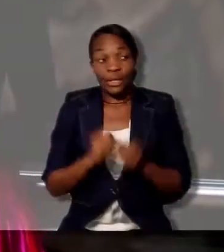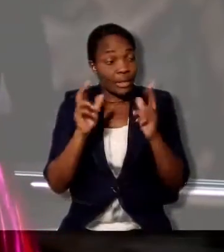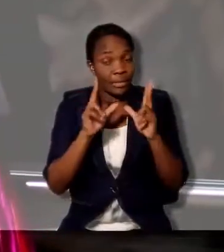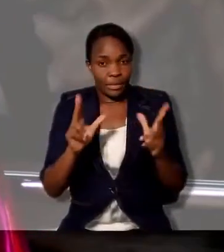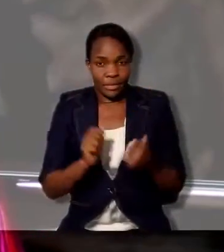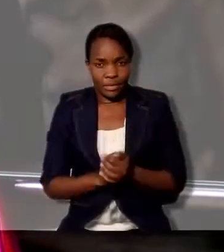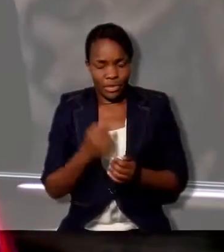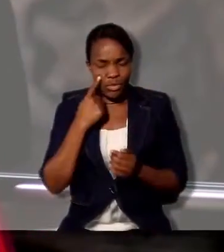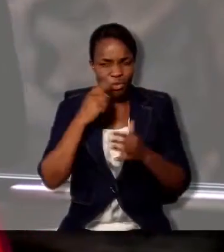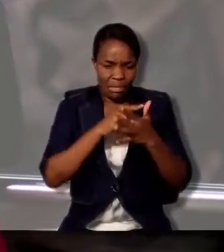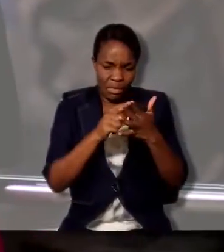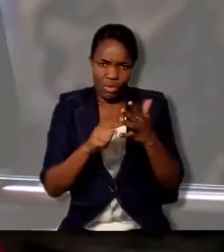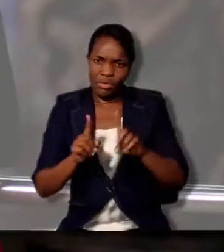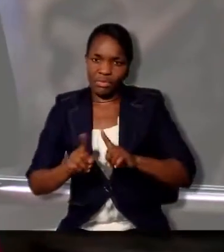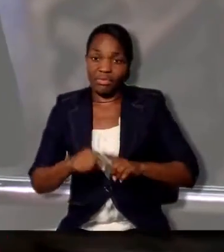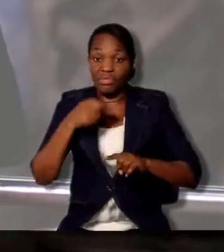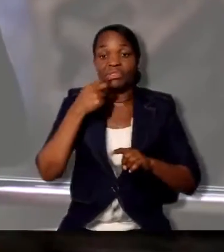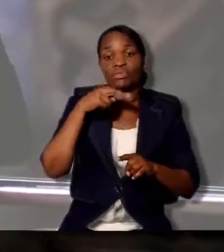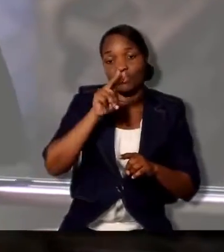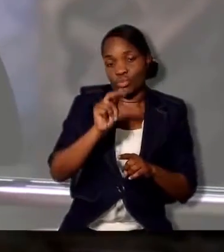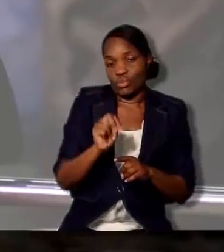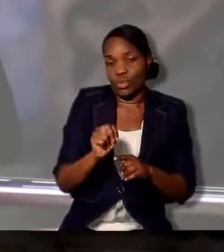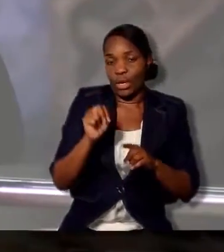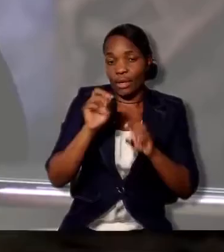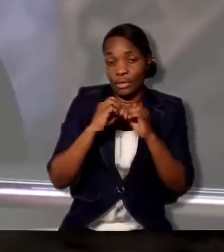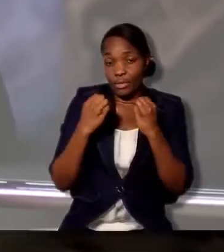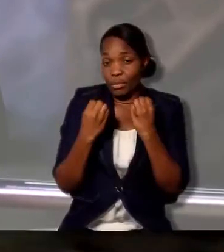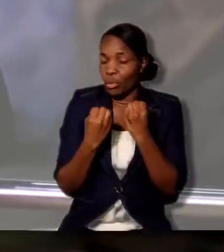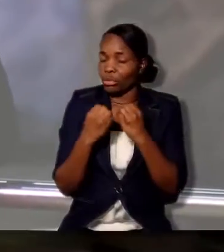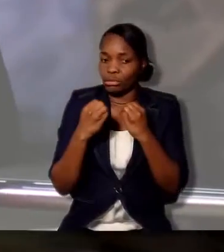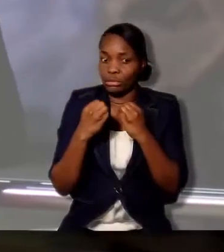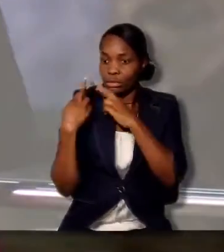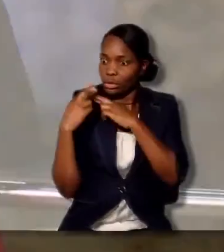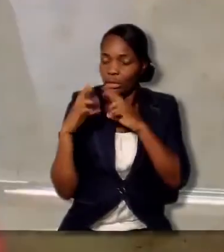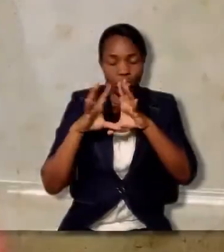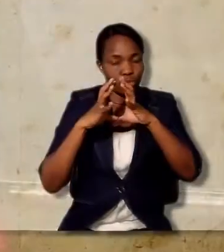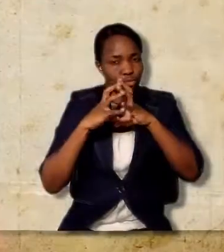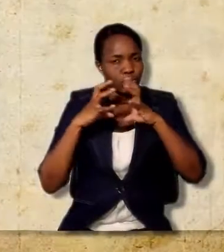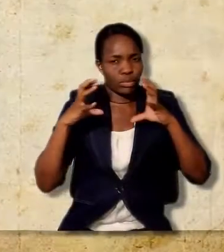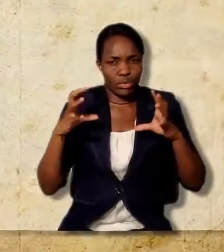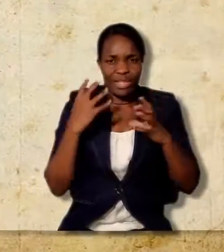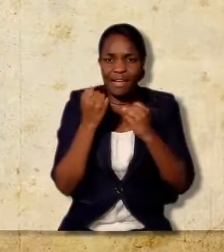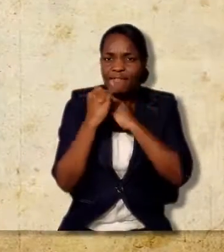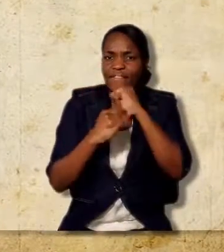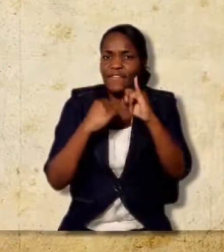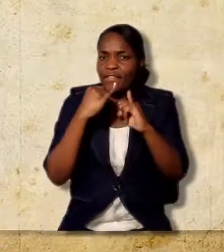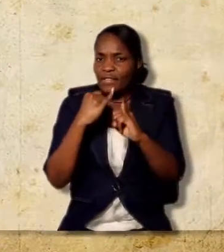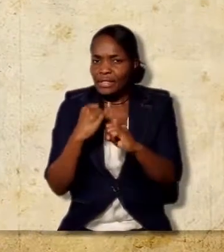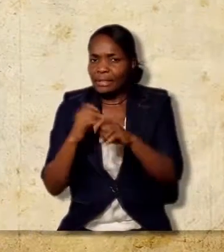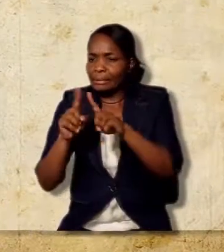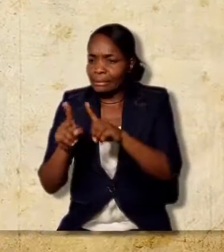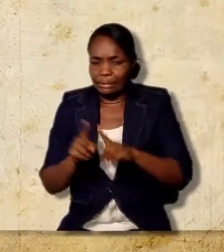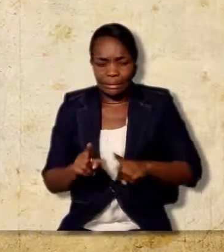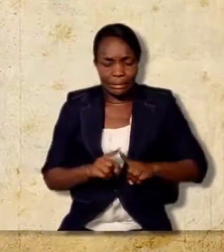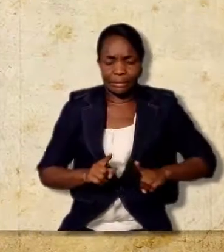Viewers, as we mentioned before, the United Nations organization is huge. They are also the International Civil